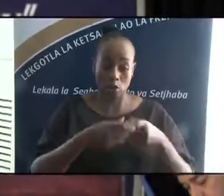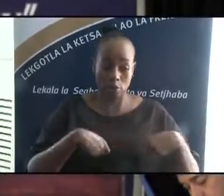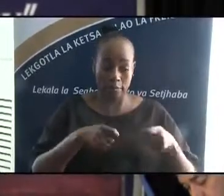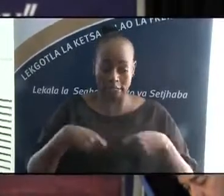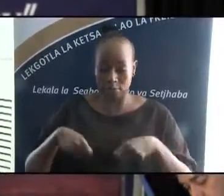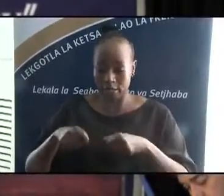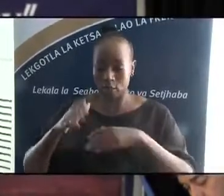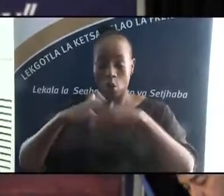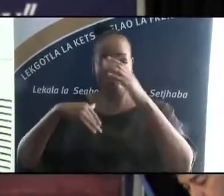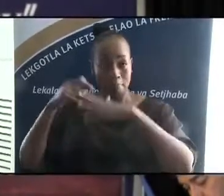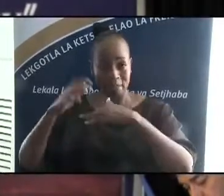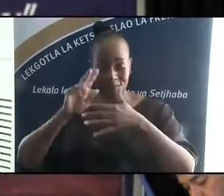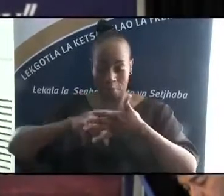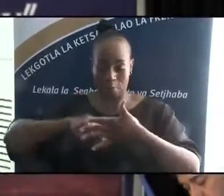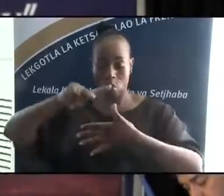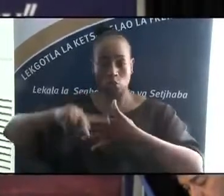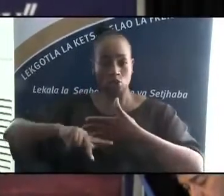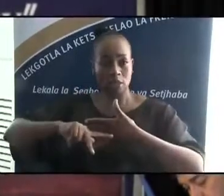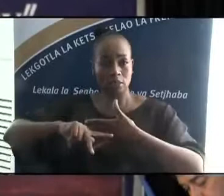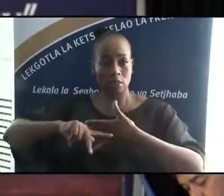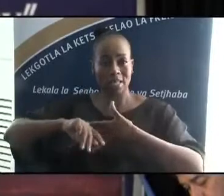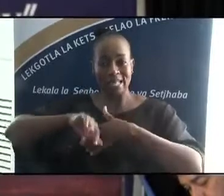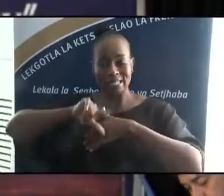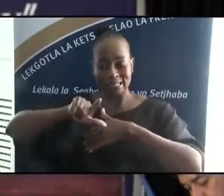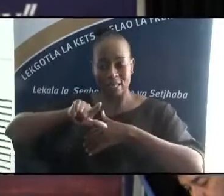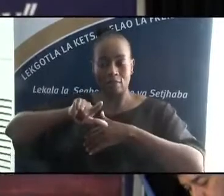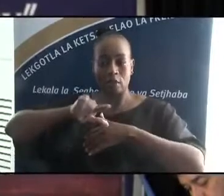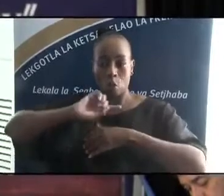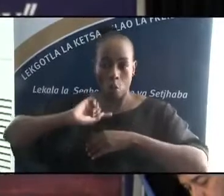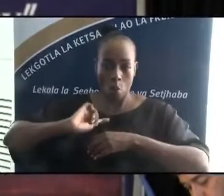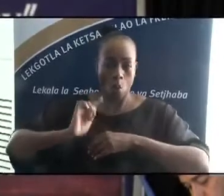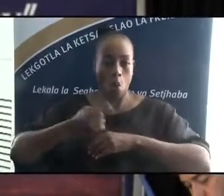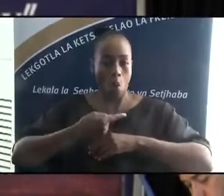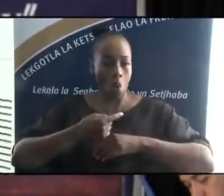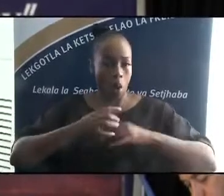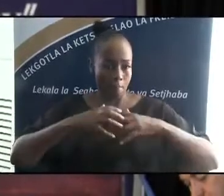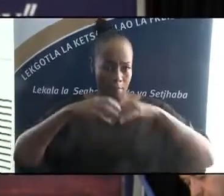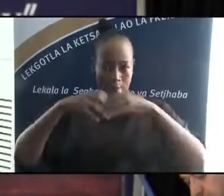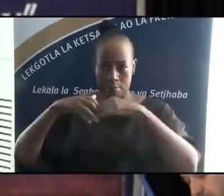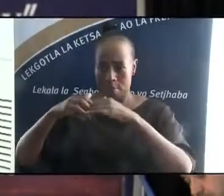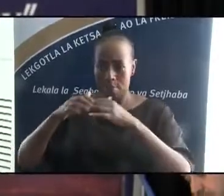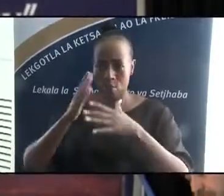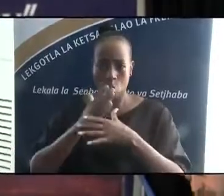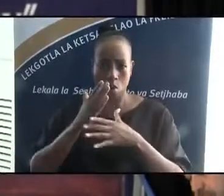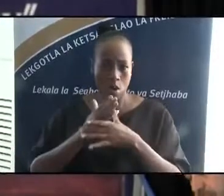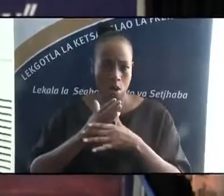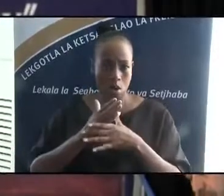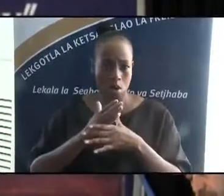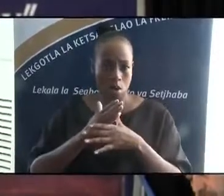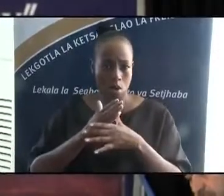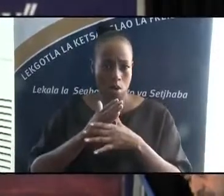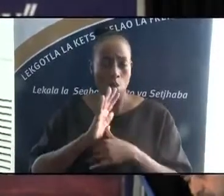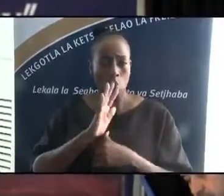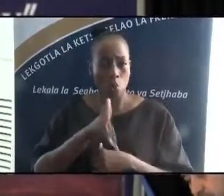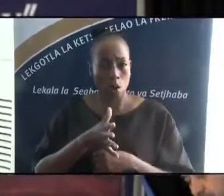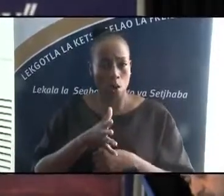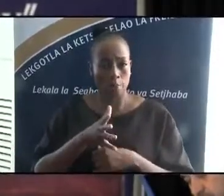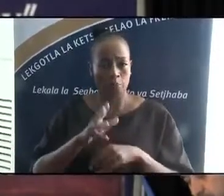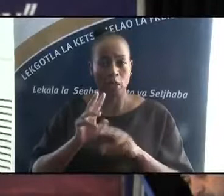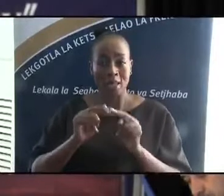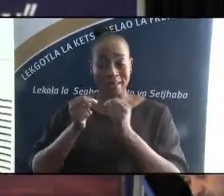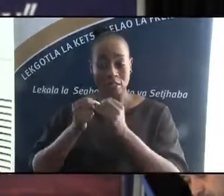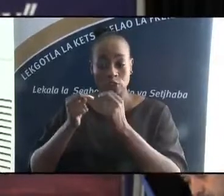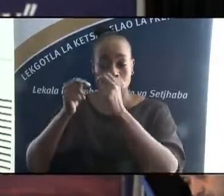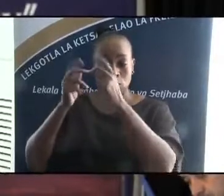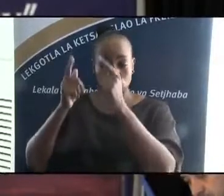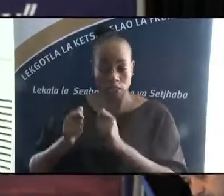an infrastructure project, 7 full-time equivalent jobs will be created. Treasury will monitor this